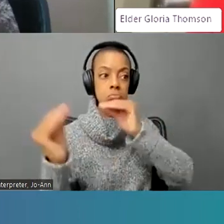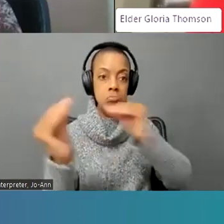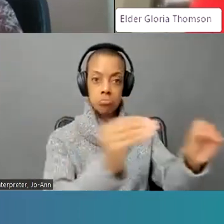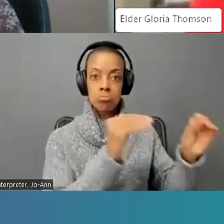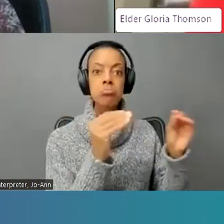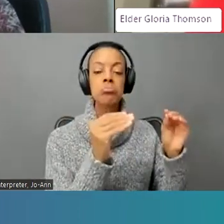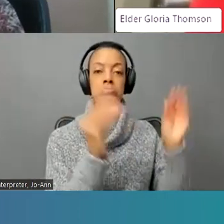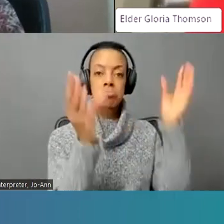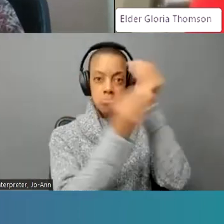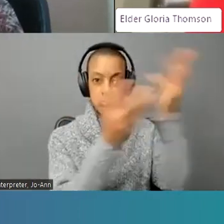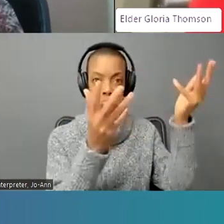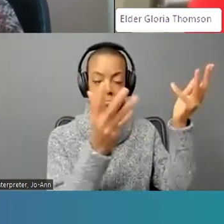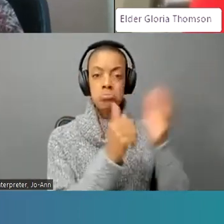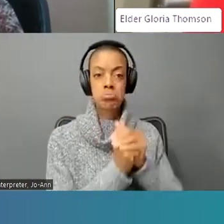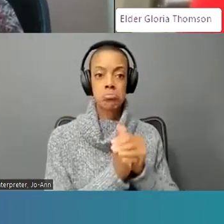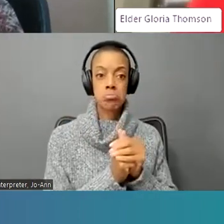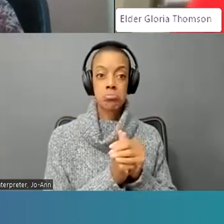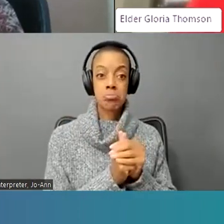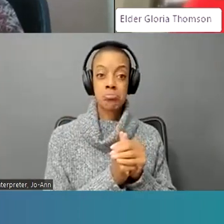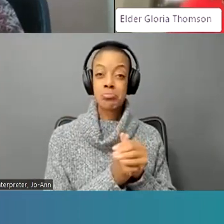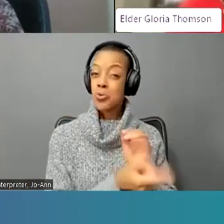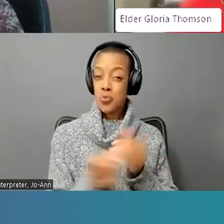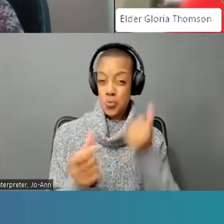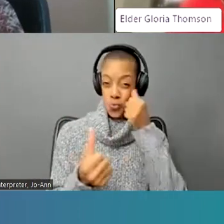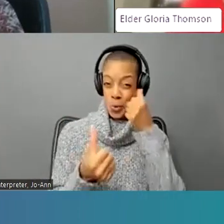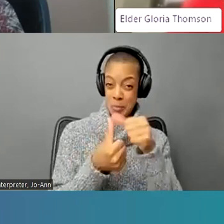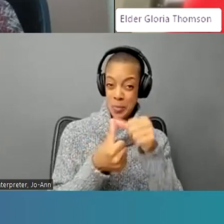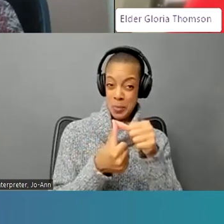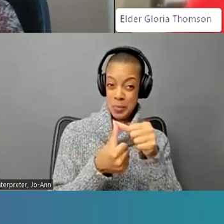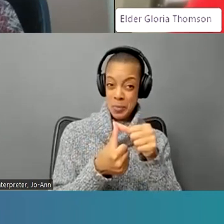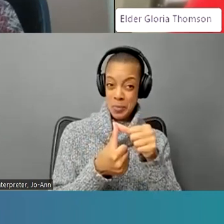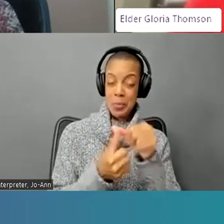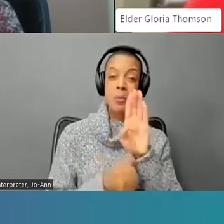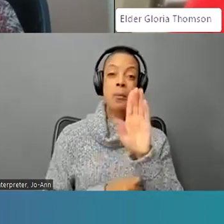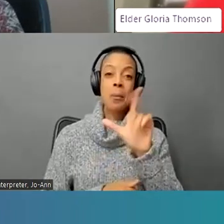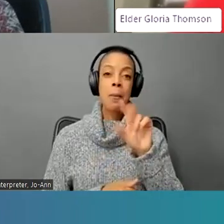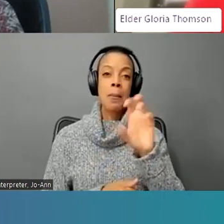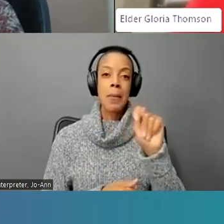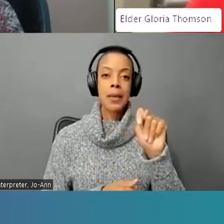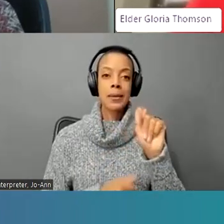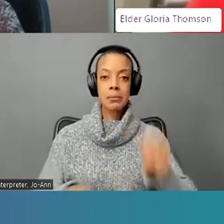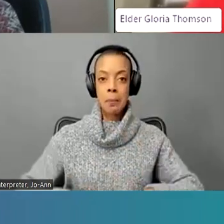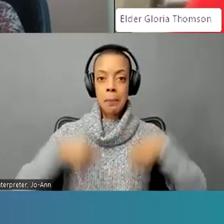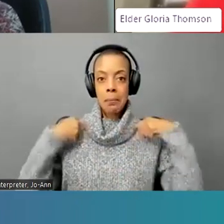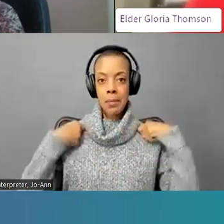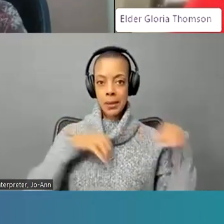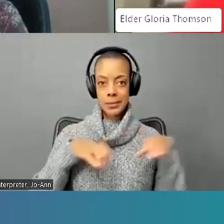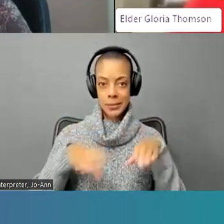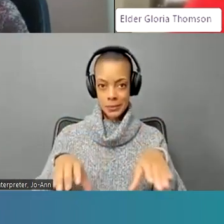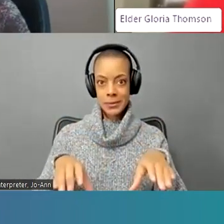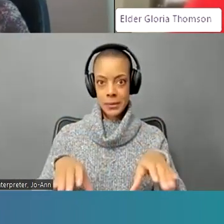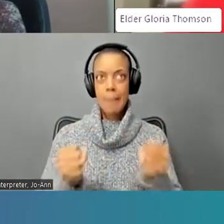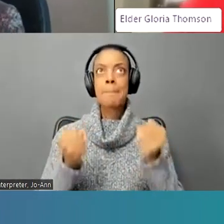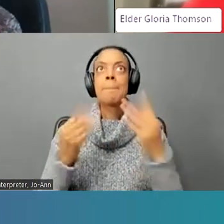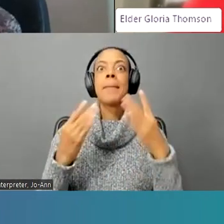I don't know if any of you remember the blanket exercise, which several organizations